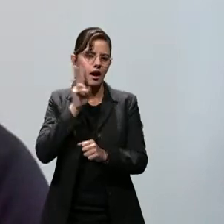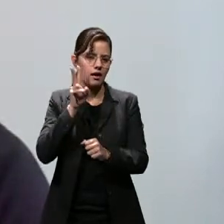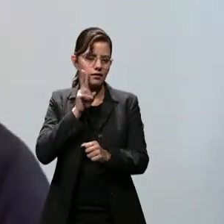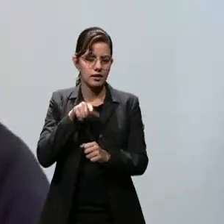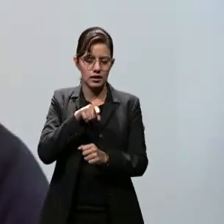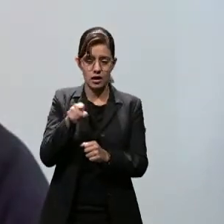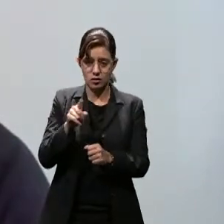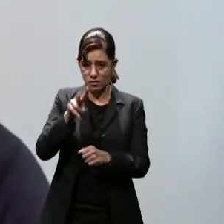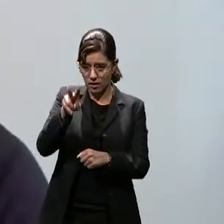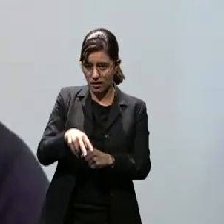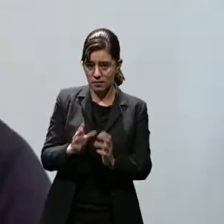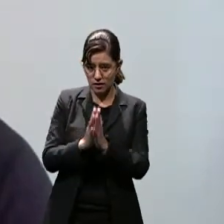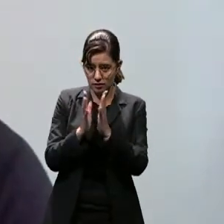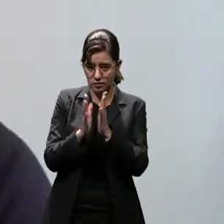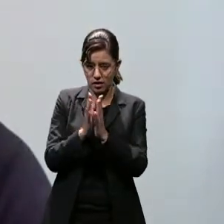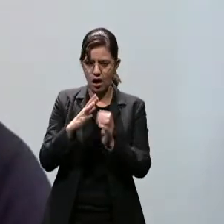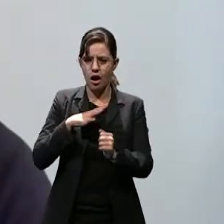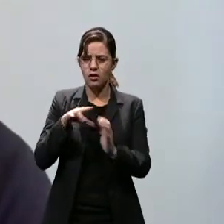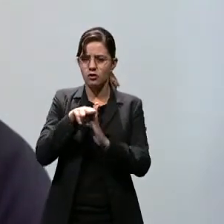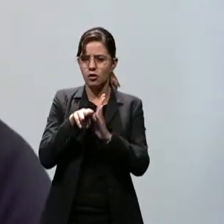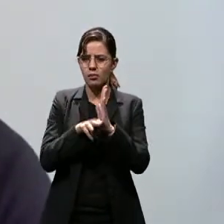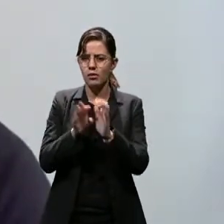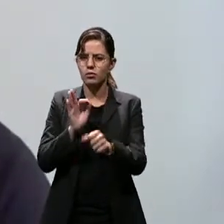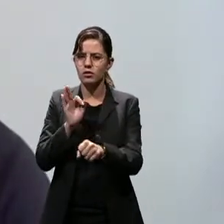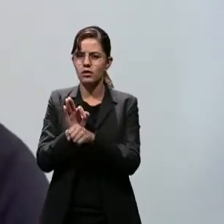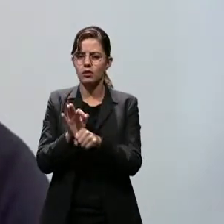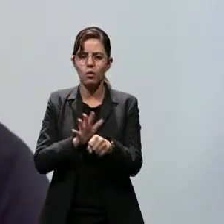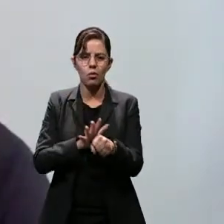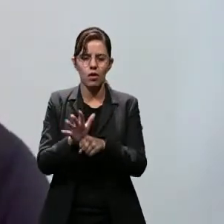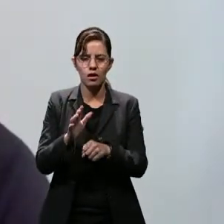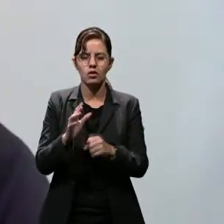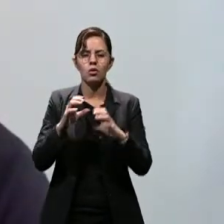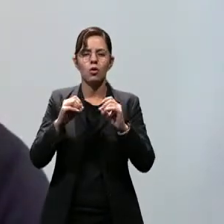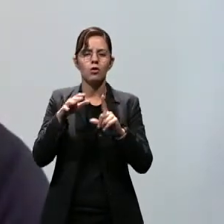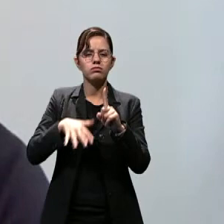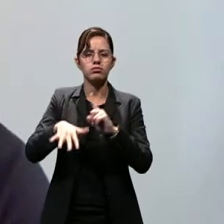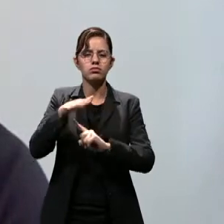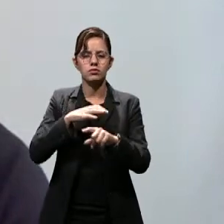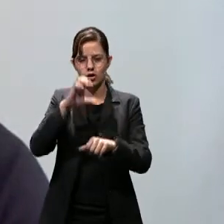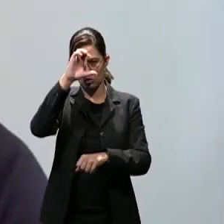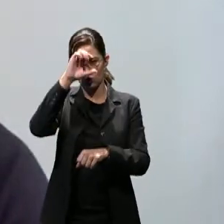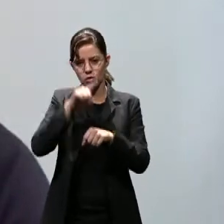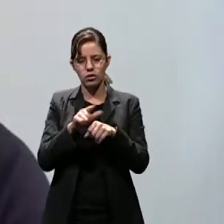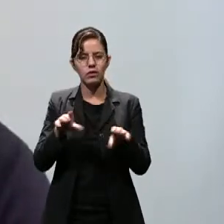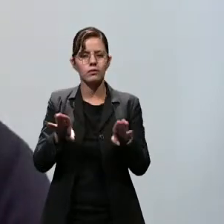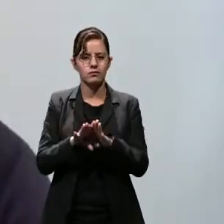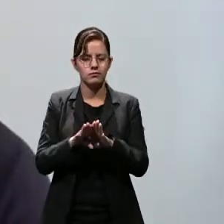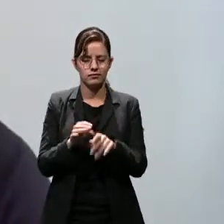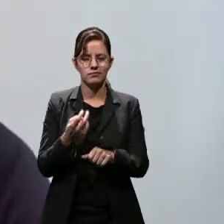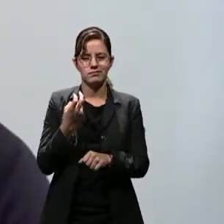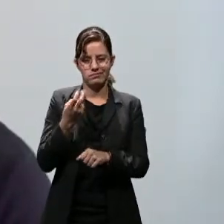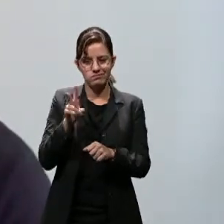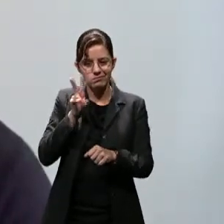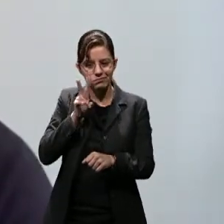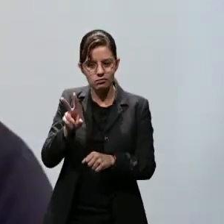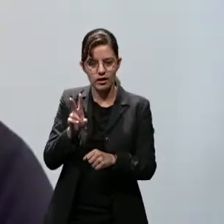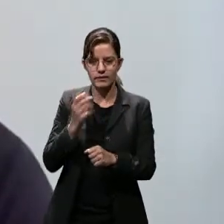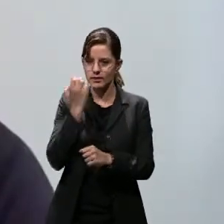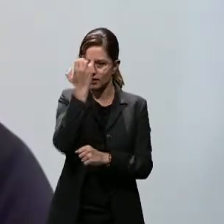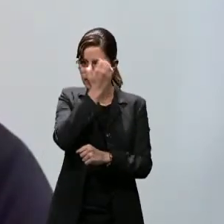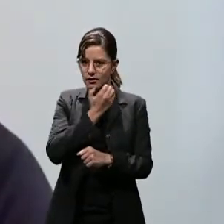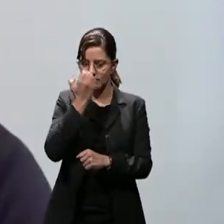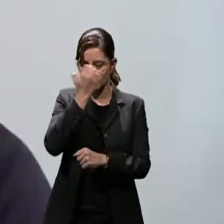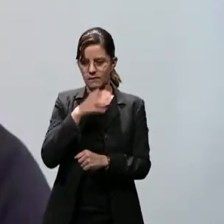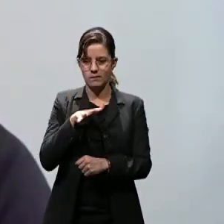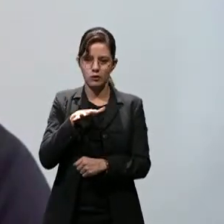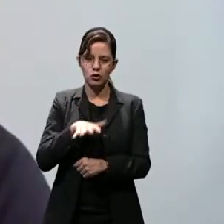the regulatory aspects, institutional aspects, and cultural aspects that define the participation of women in the political environment